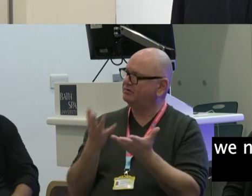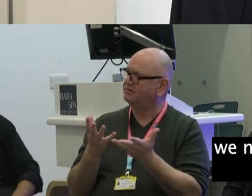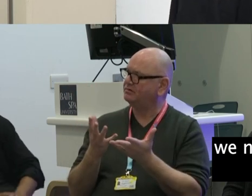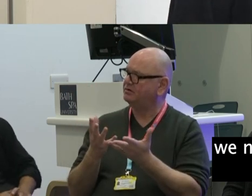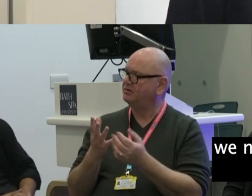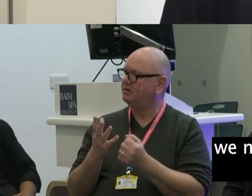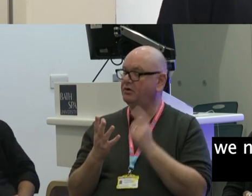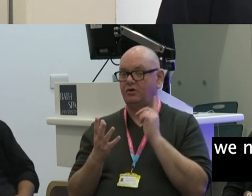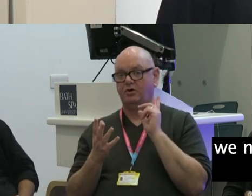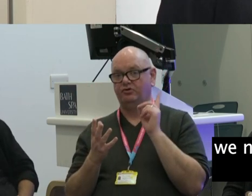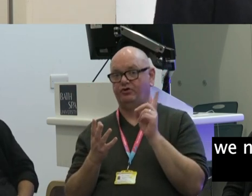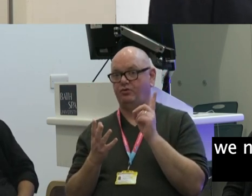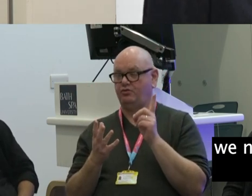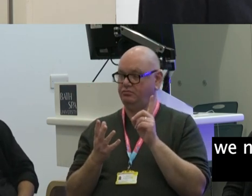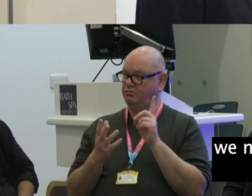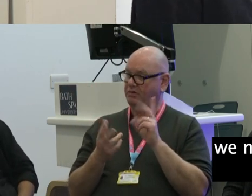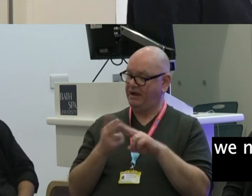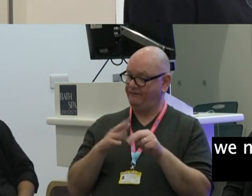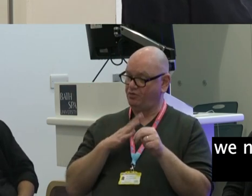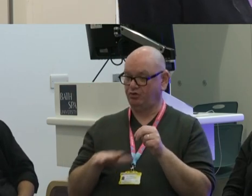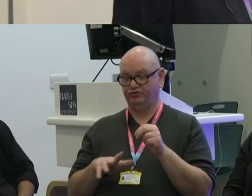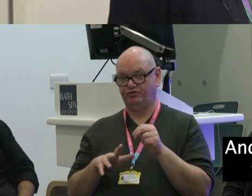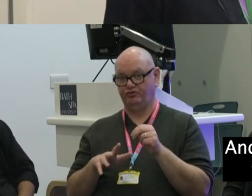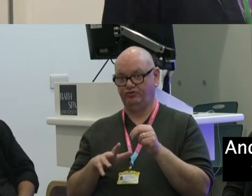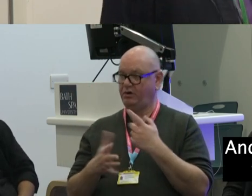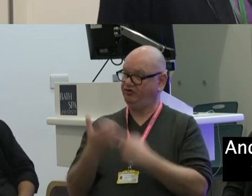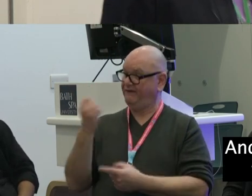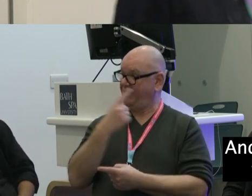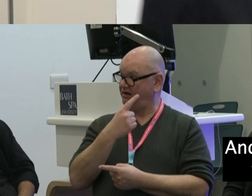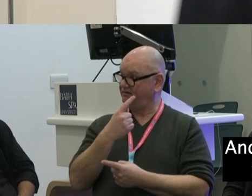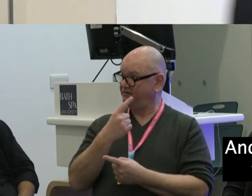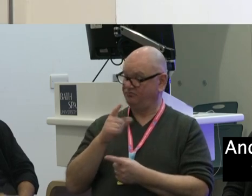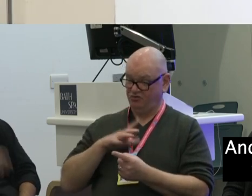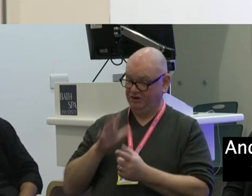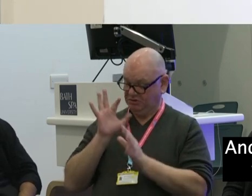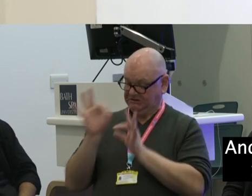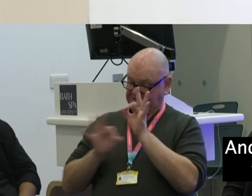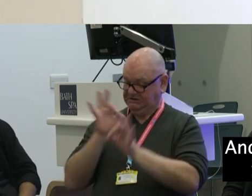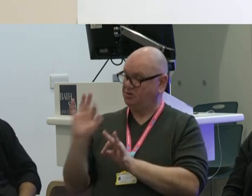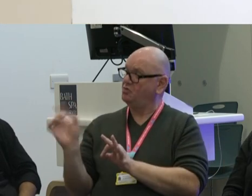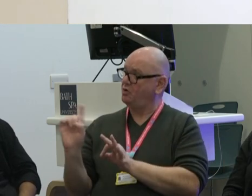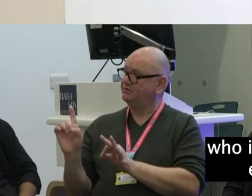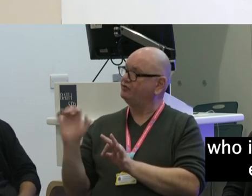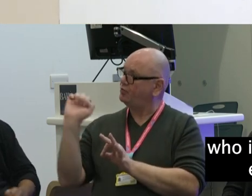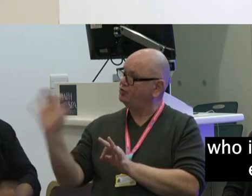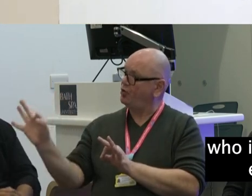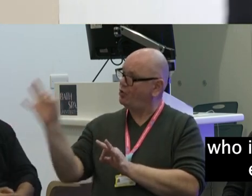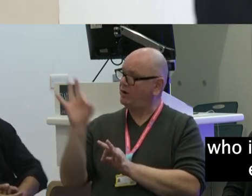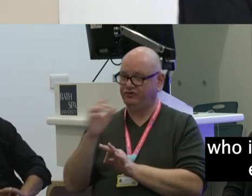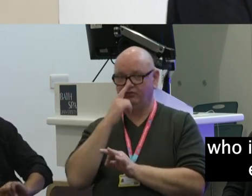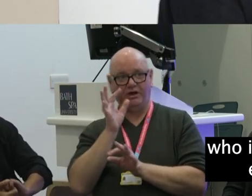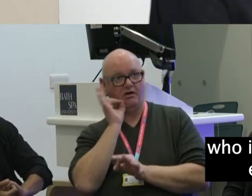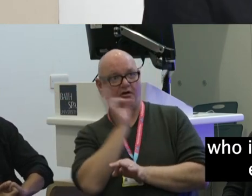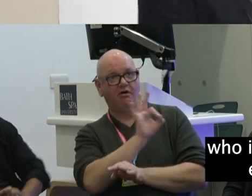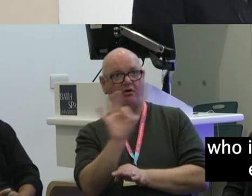questions do we need to ask collectively now to get there? And those questions you will then pose to the panel, who is actually